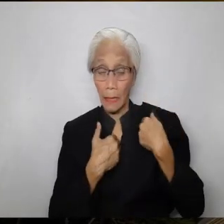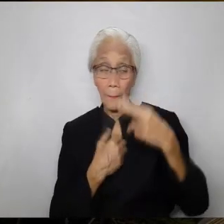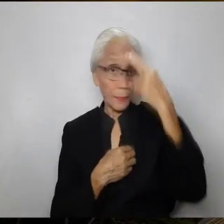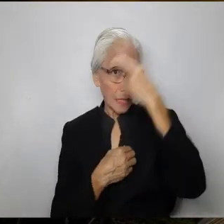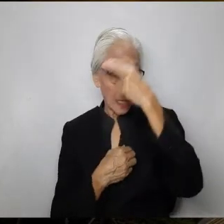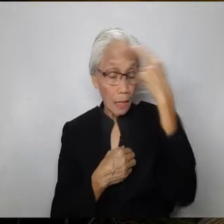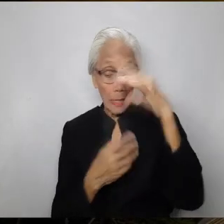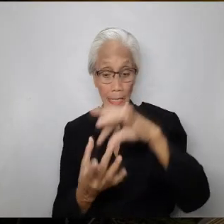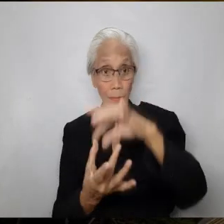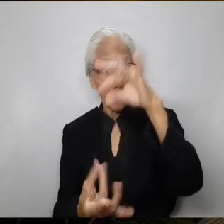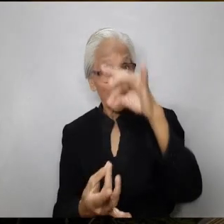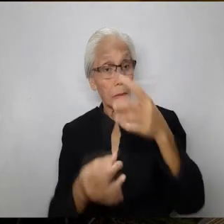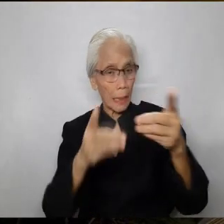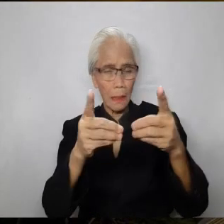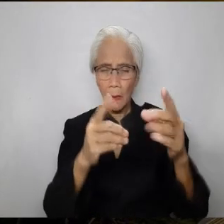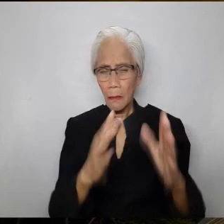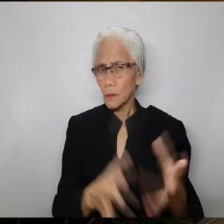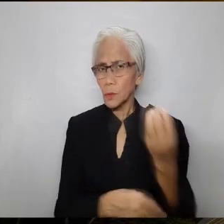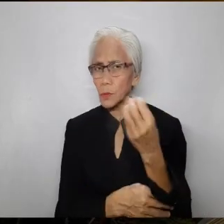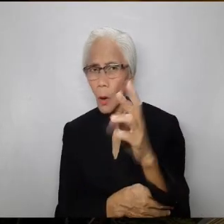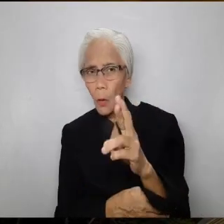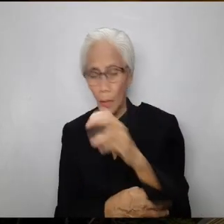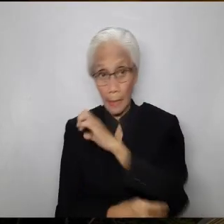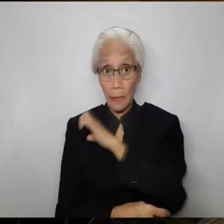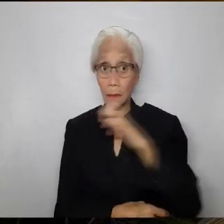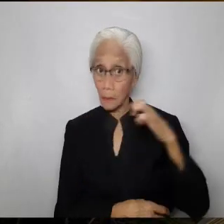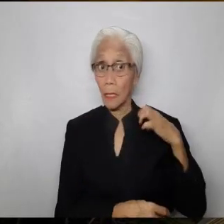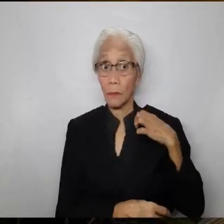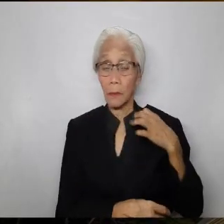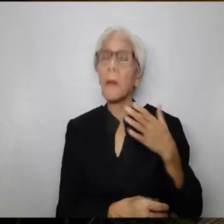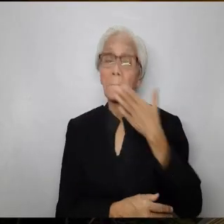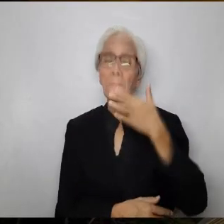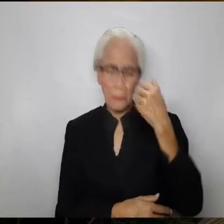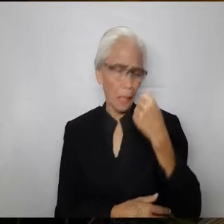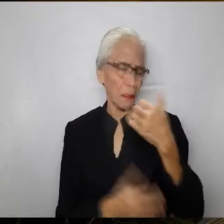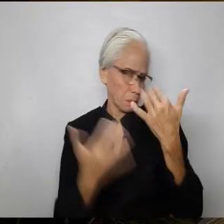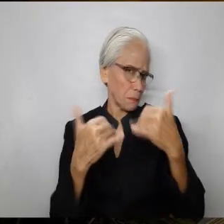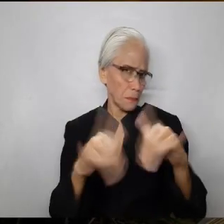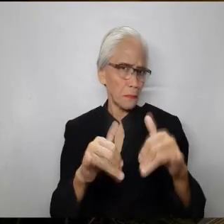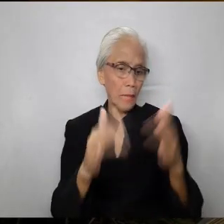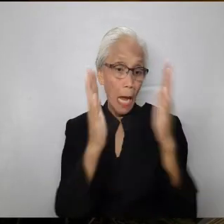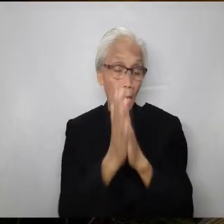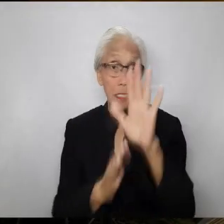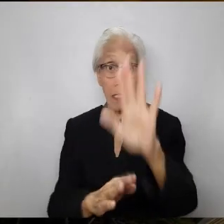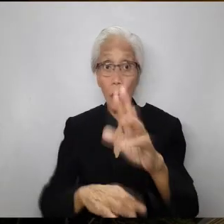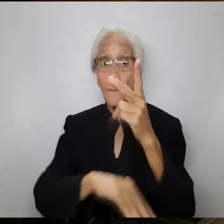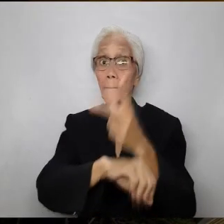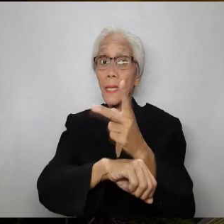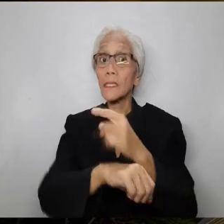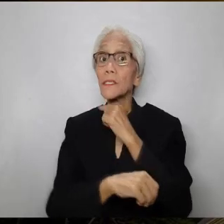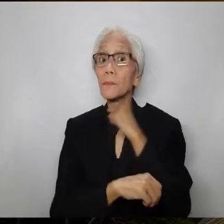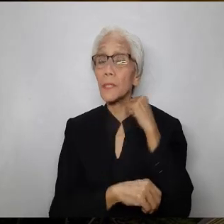as Catholic and they have Catholic spiritual directors or executives,